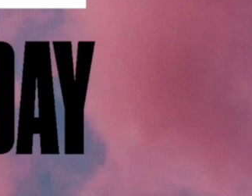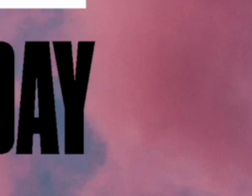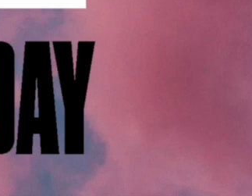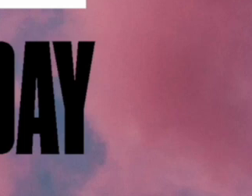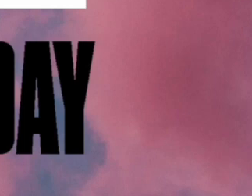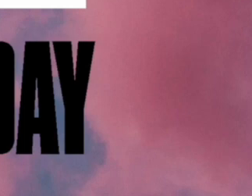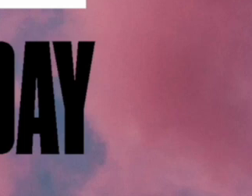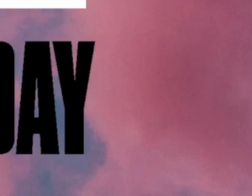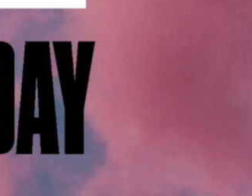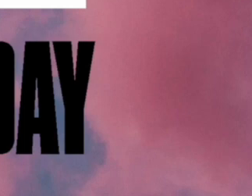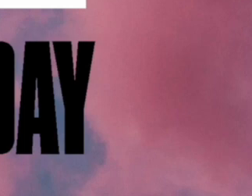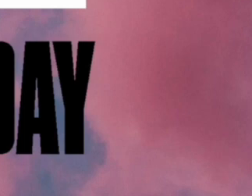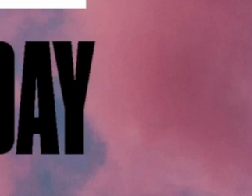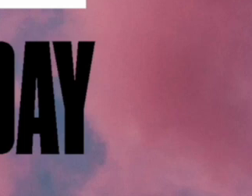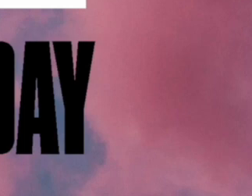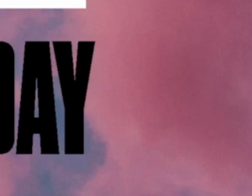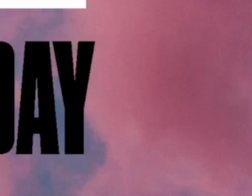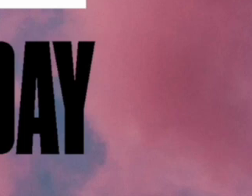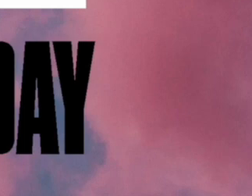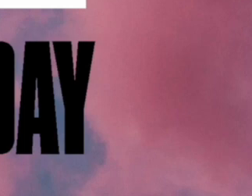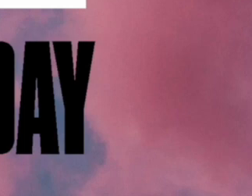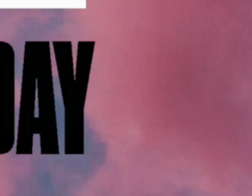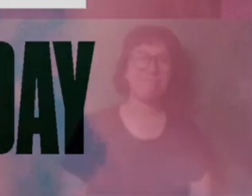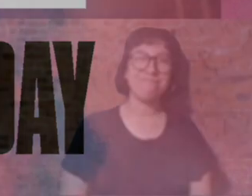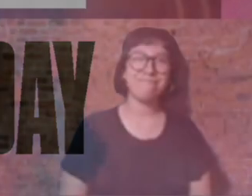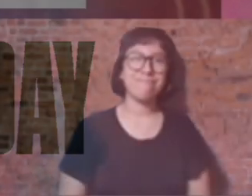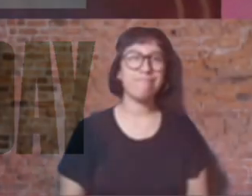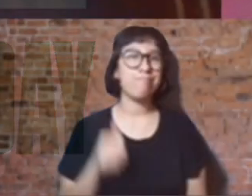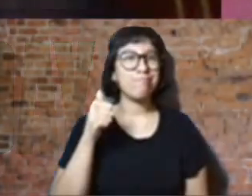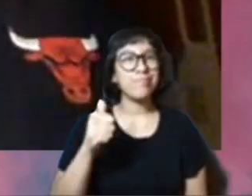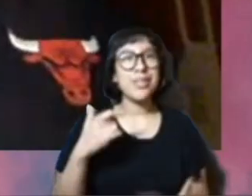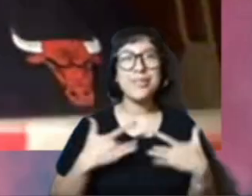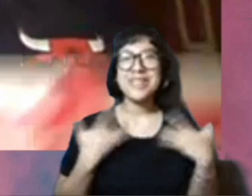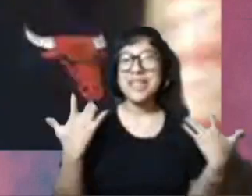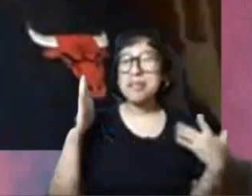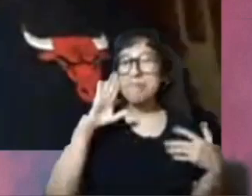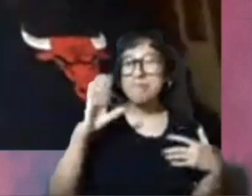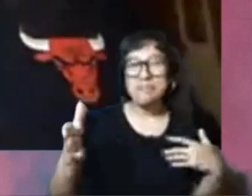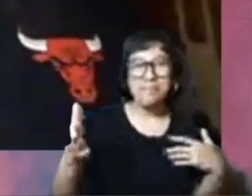wanna drive me crazy while I chill out in the passenger. Oh, come on, I'm here,